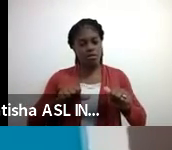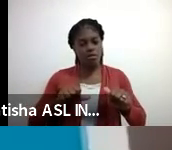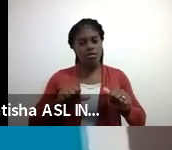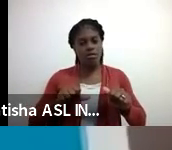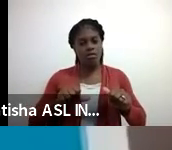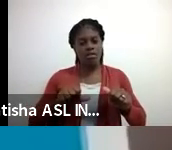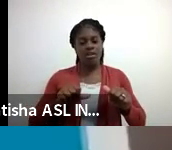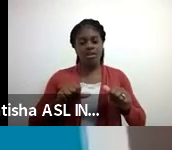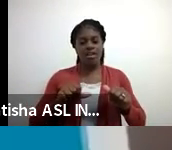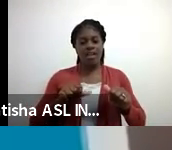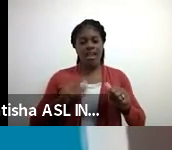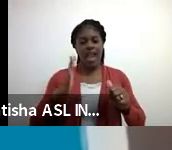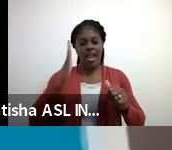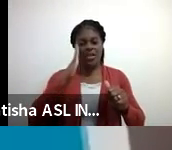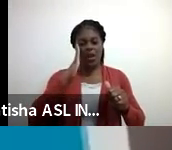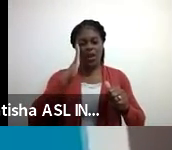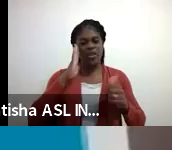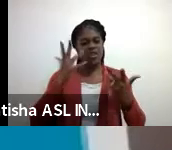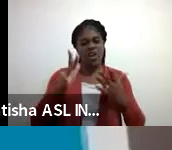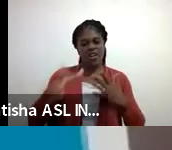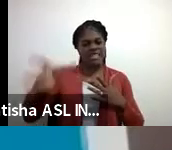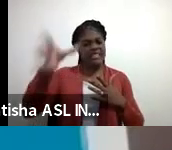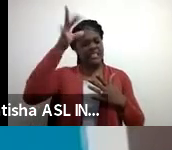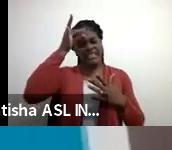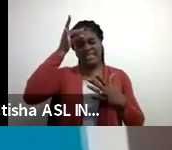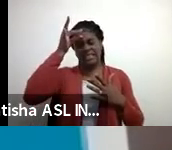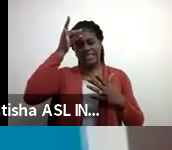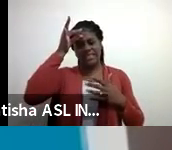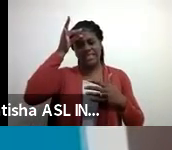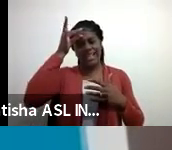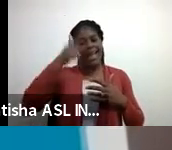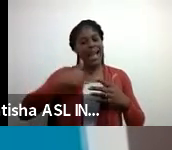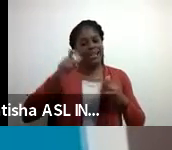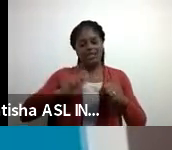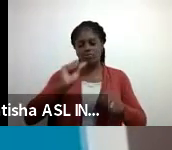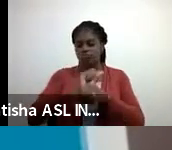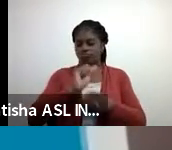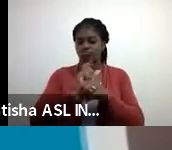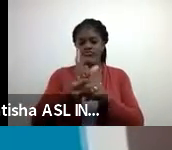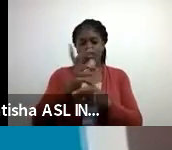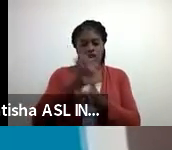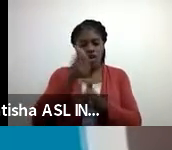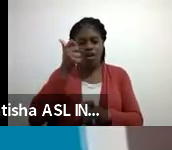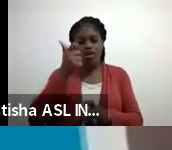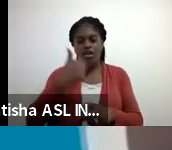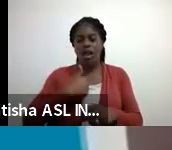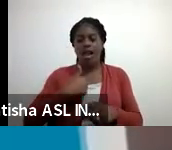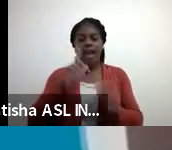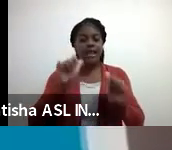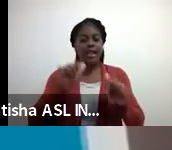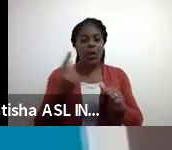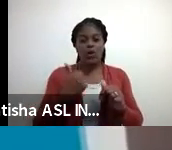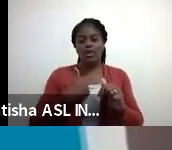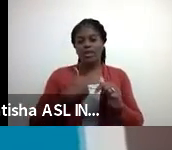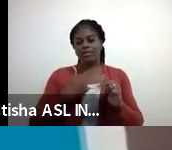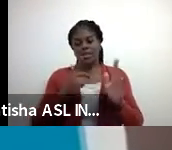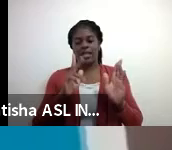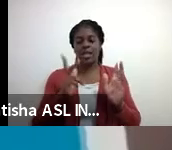I know that it's ingrained in my mind that I need to push harder, that I can only be but so